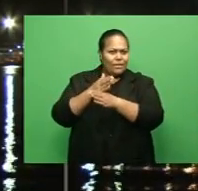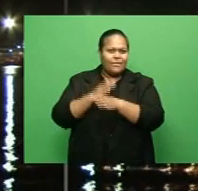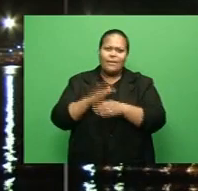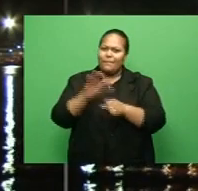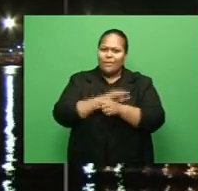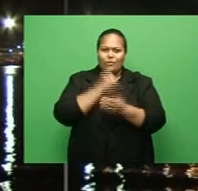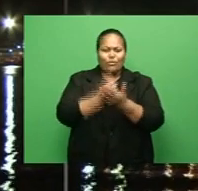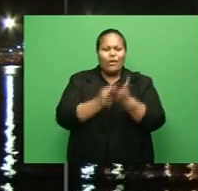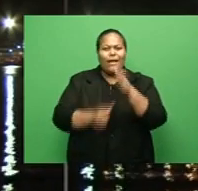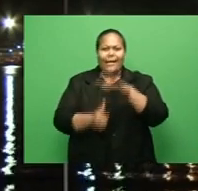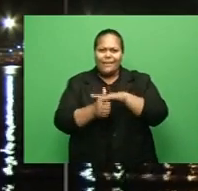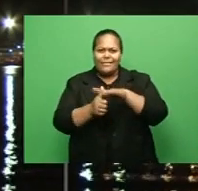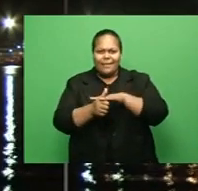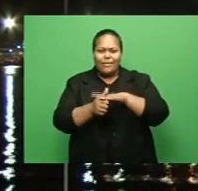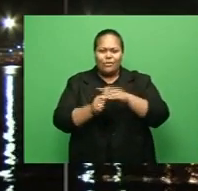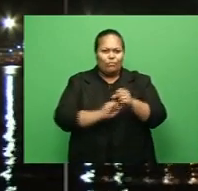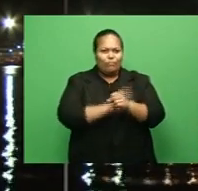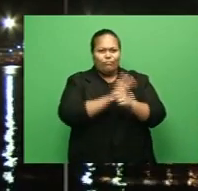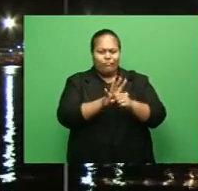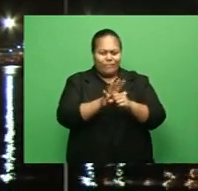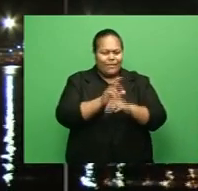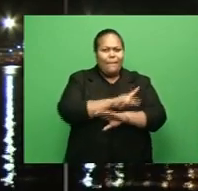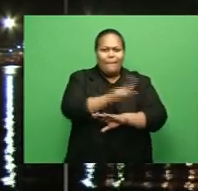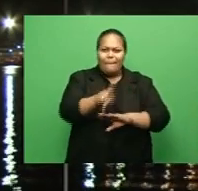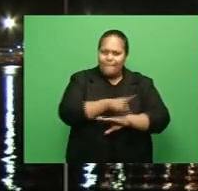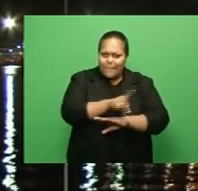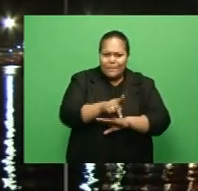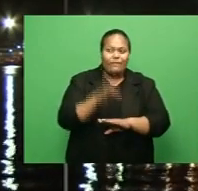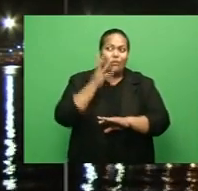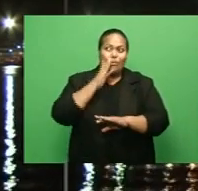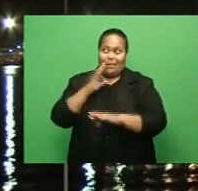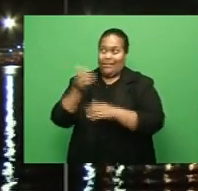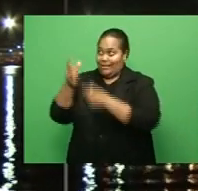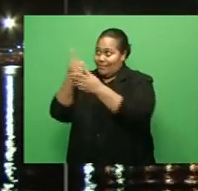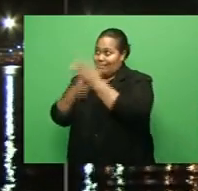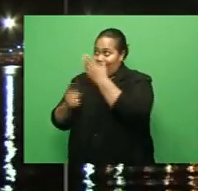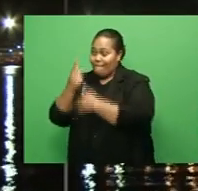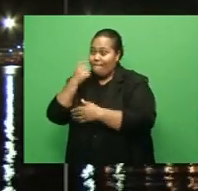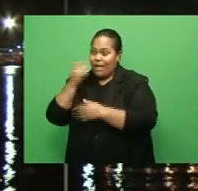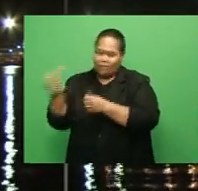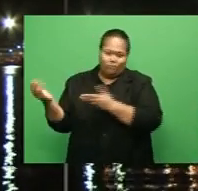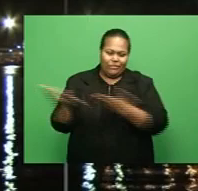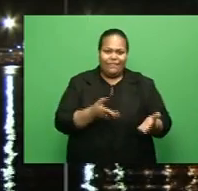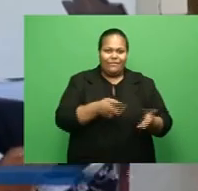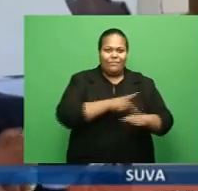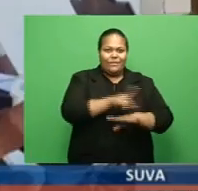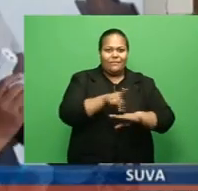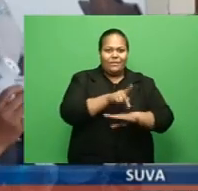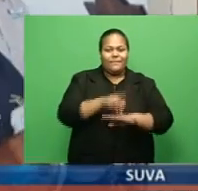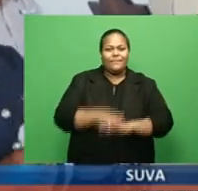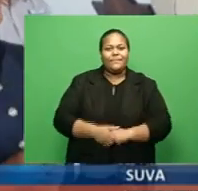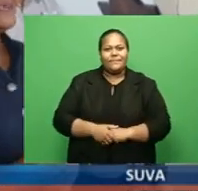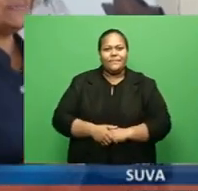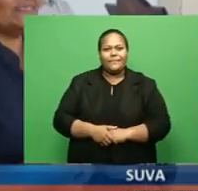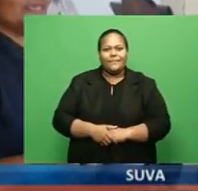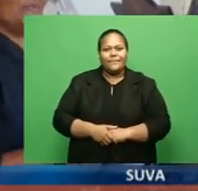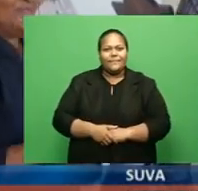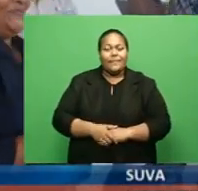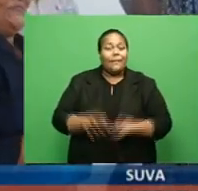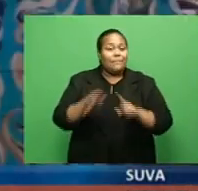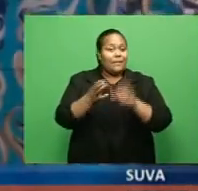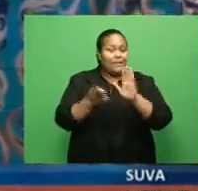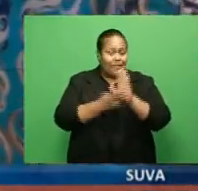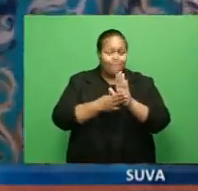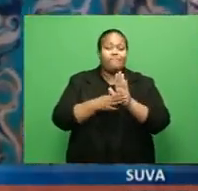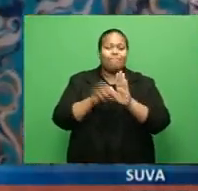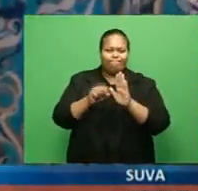to the coronavirus vaccine in the Pacific once it emerges. Kritika Kumar reports. The Prime Minister says there is a